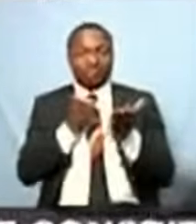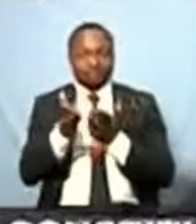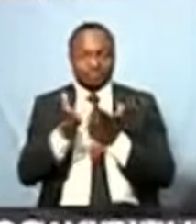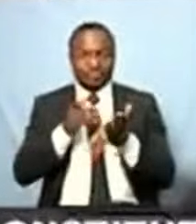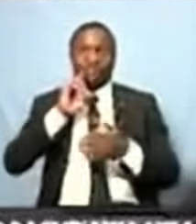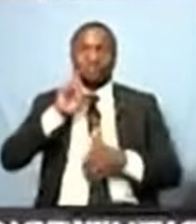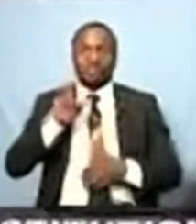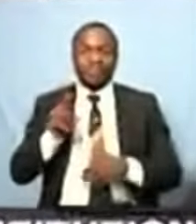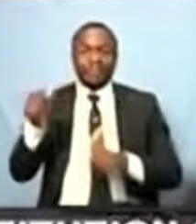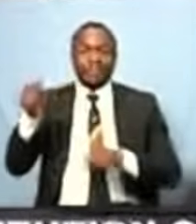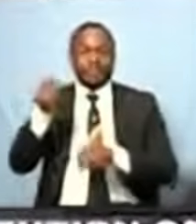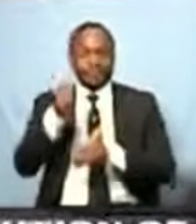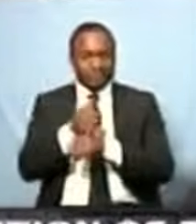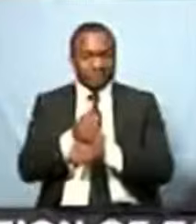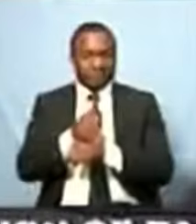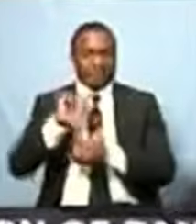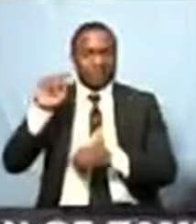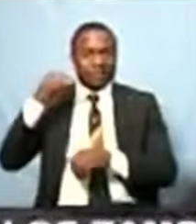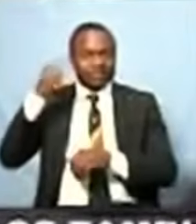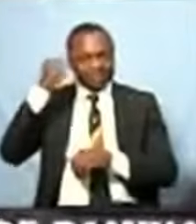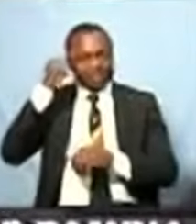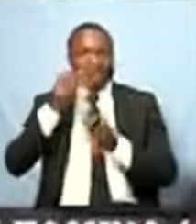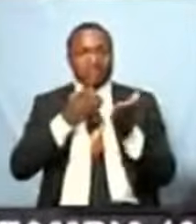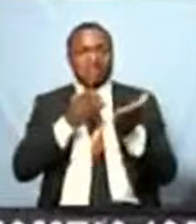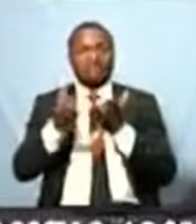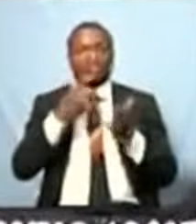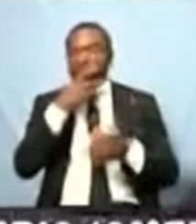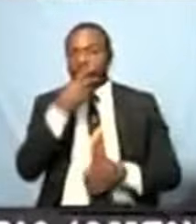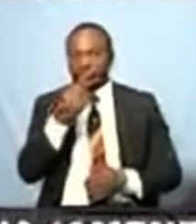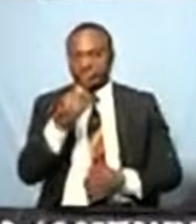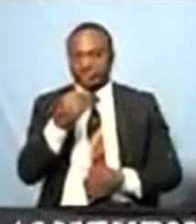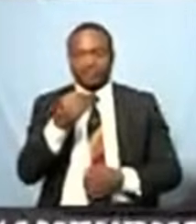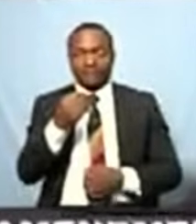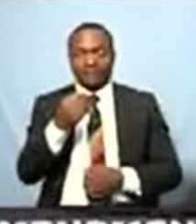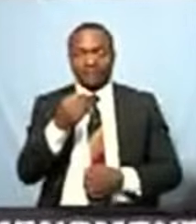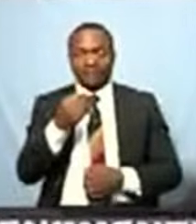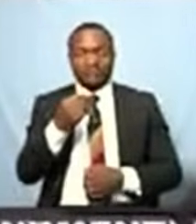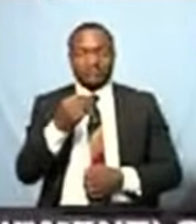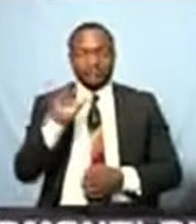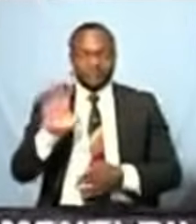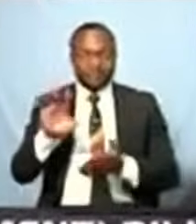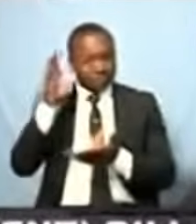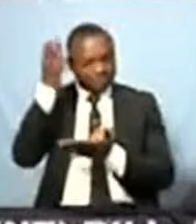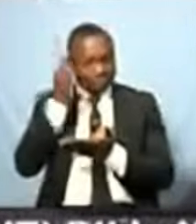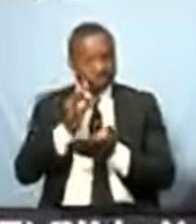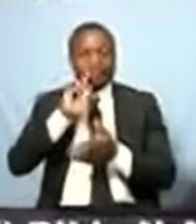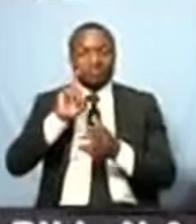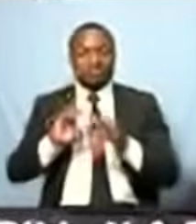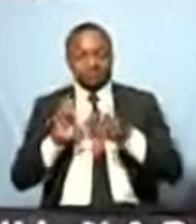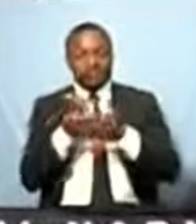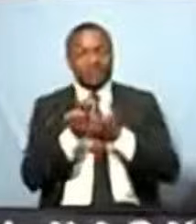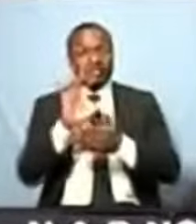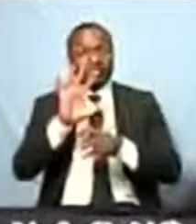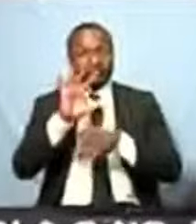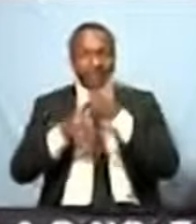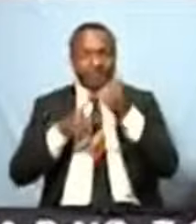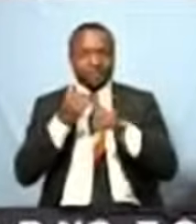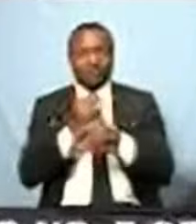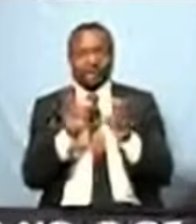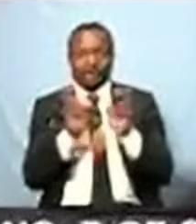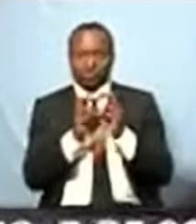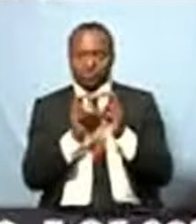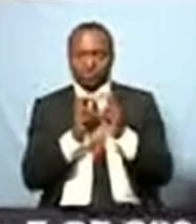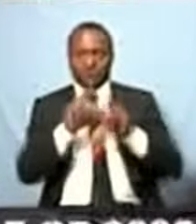who should be appointed by the Civil Service Commission. Permanent secretaries should be engaged on 5-year contract